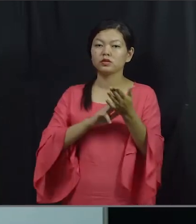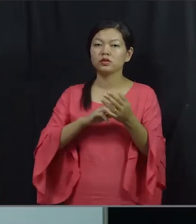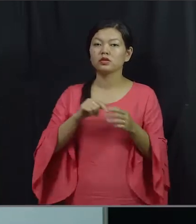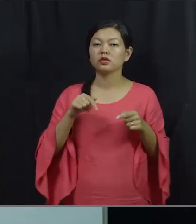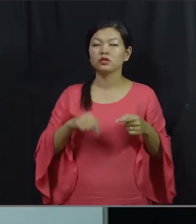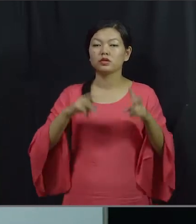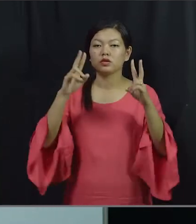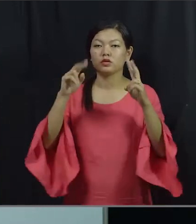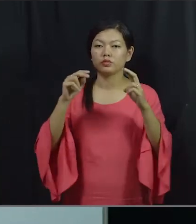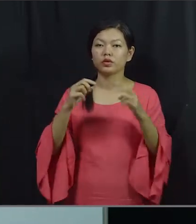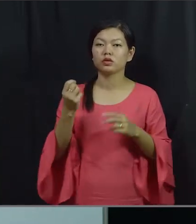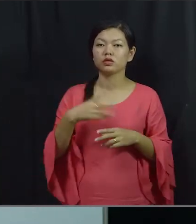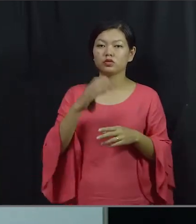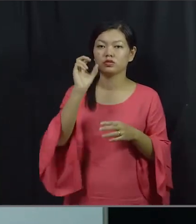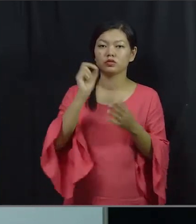commerce. Okay, so